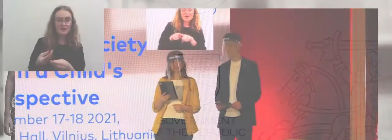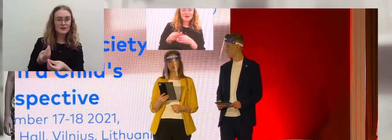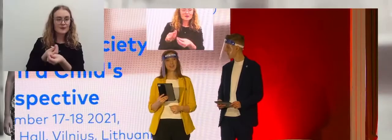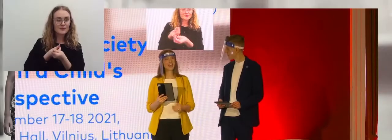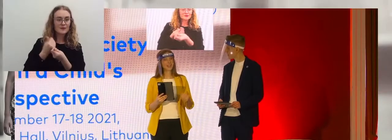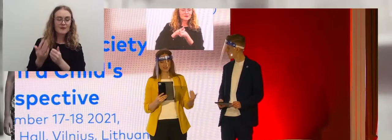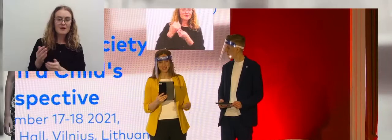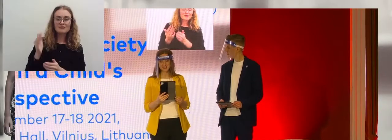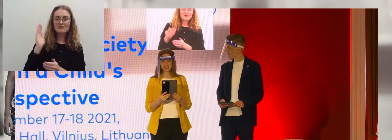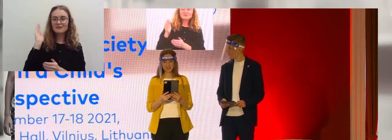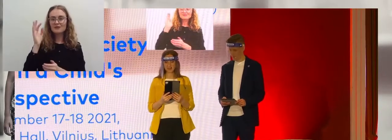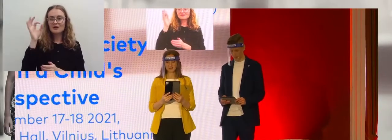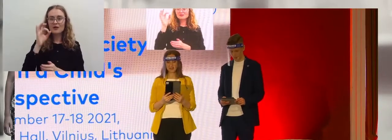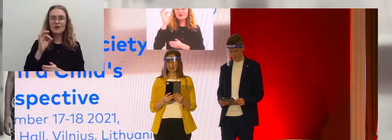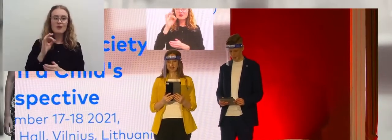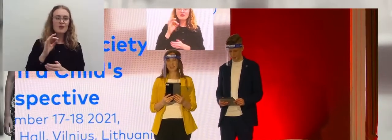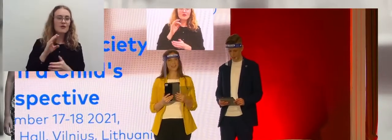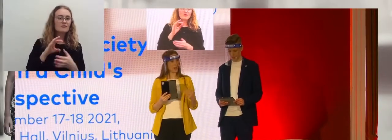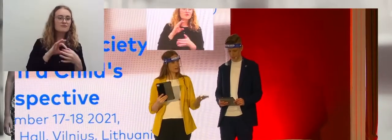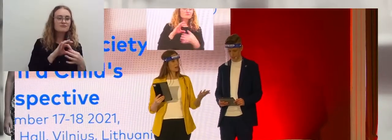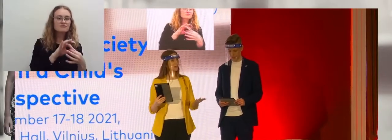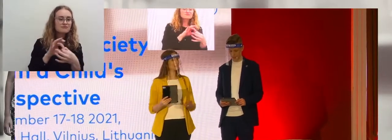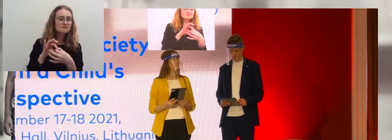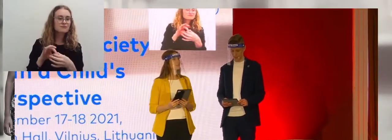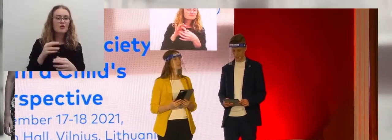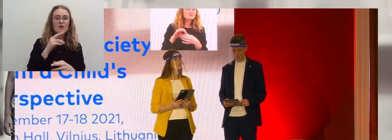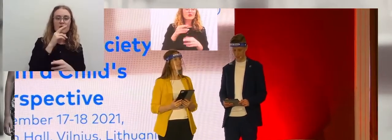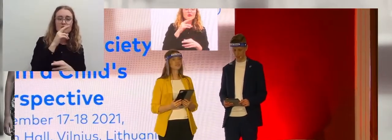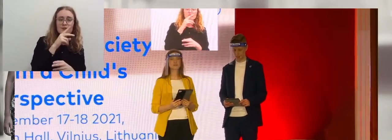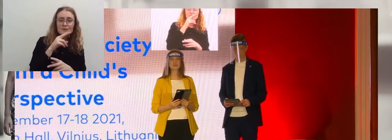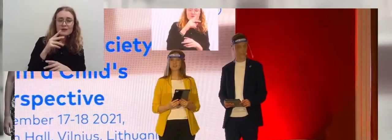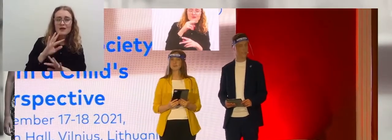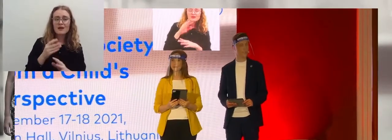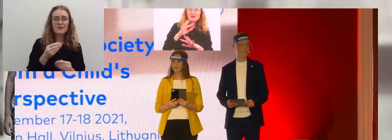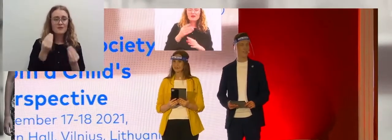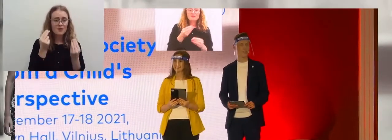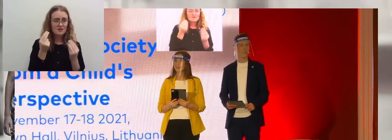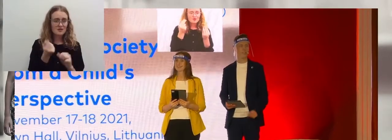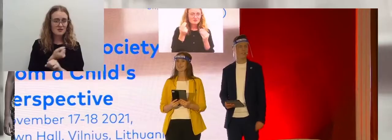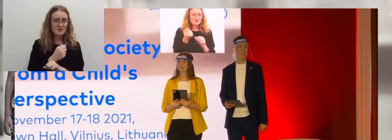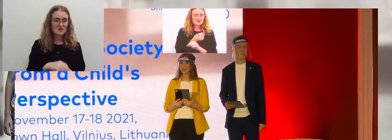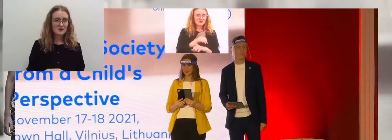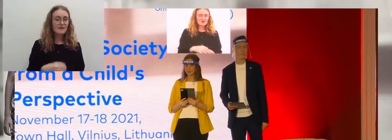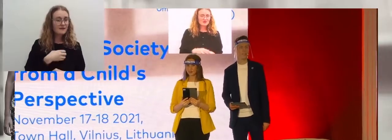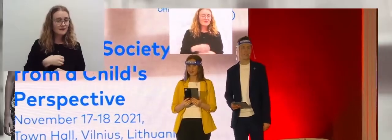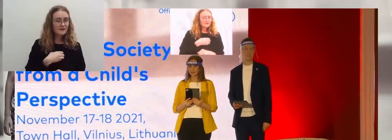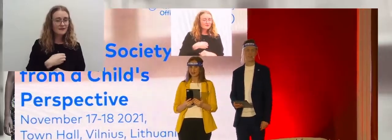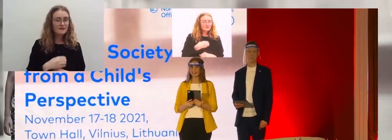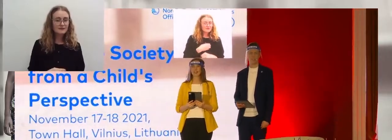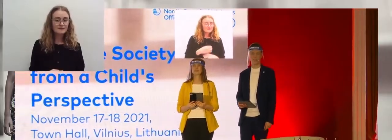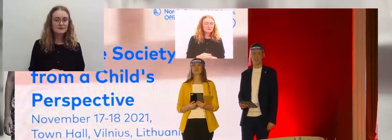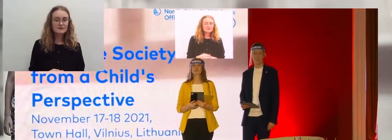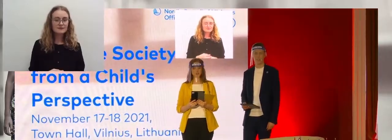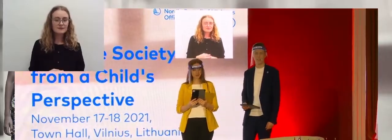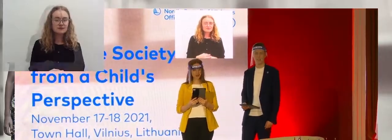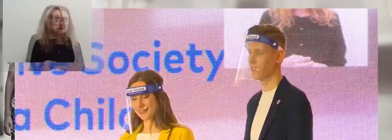Thank you. And this is the time and our honor to present the first speakers and the discussion participants